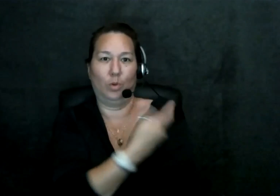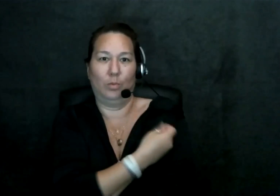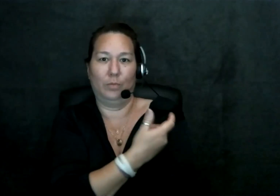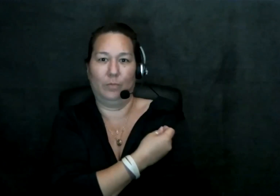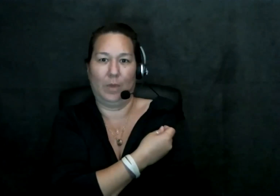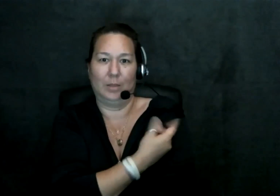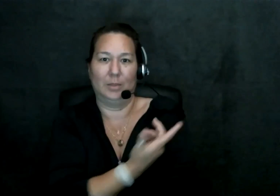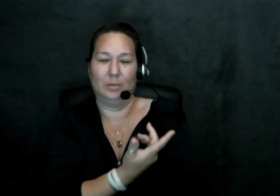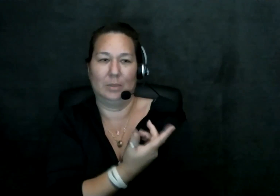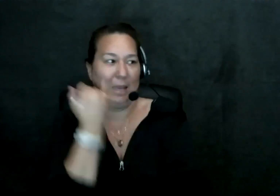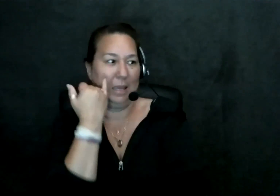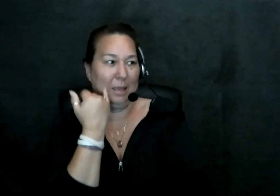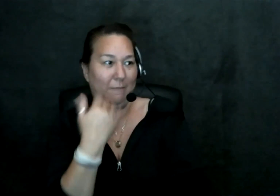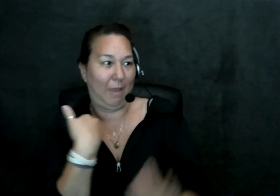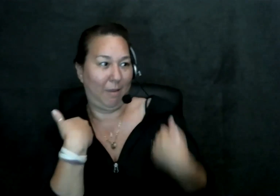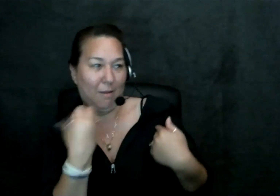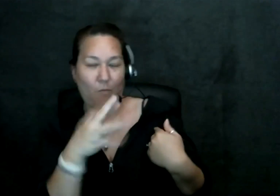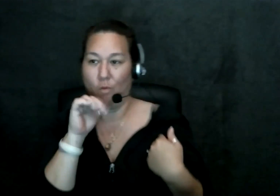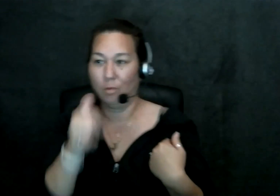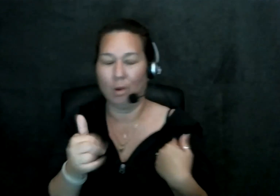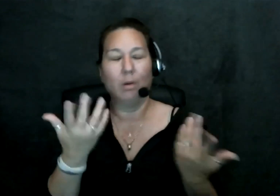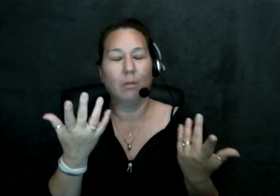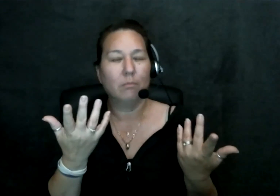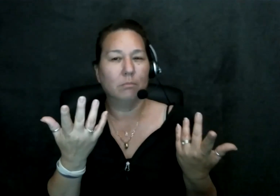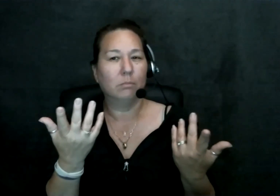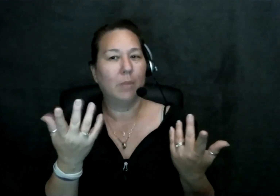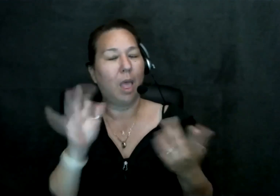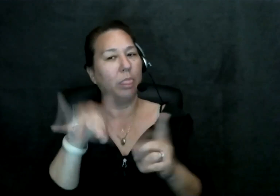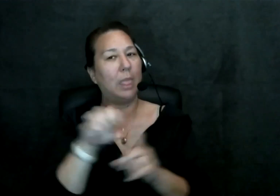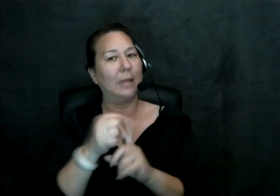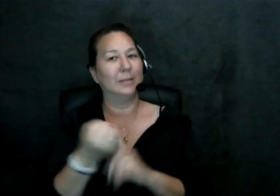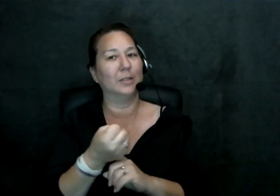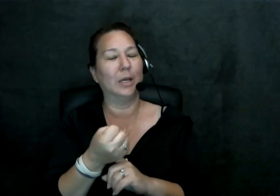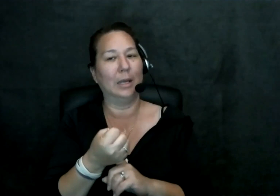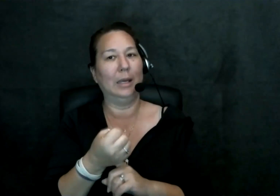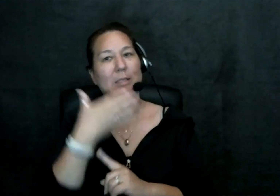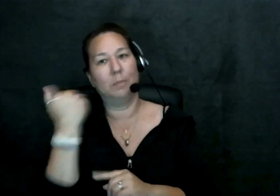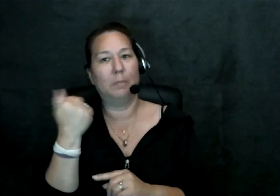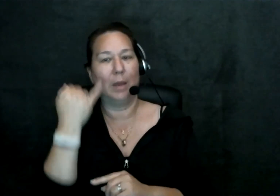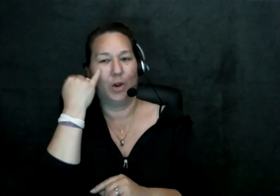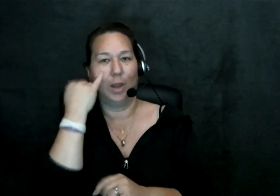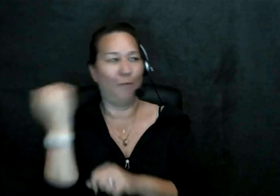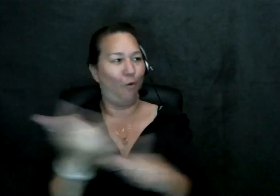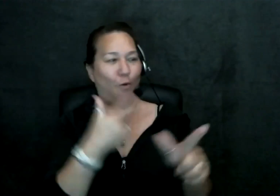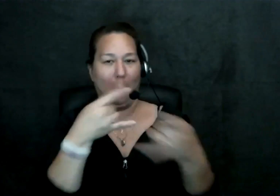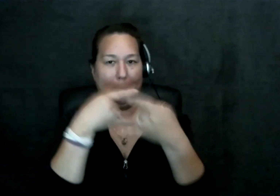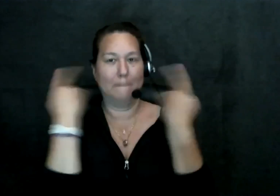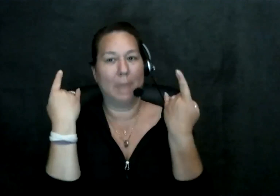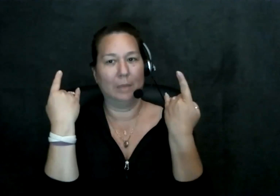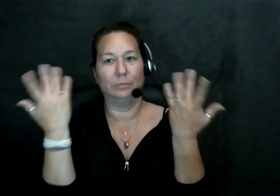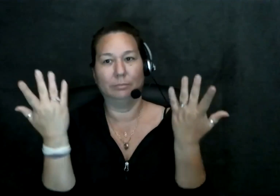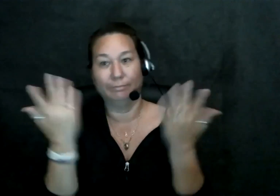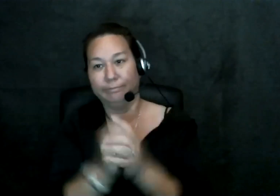think that in that situation, it's prudent for unvaccinated people to be masked.